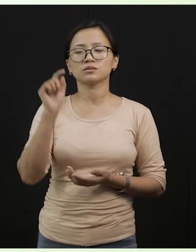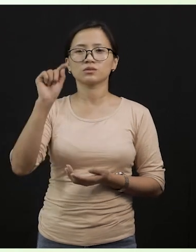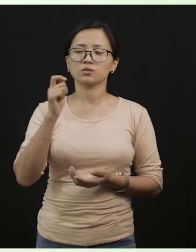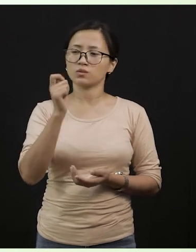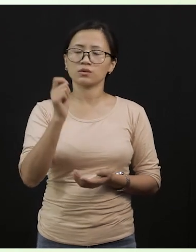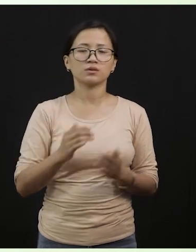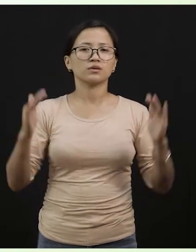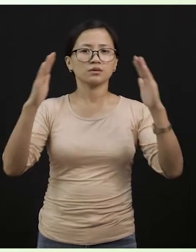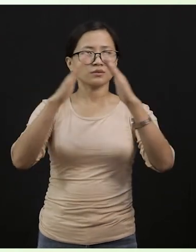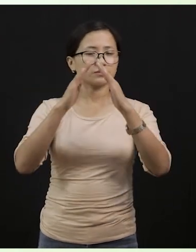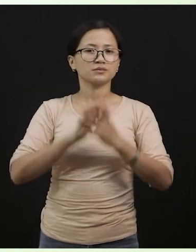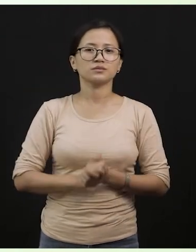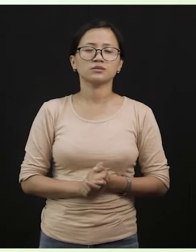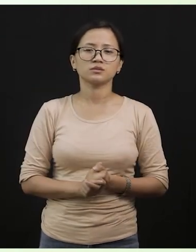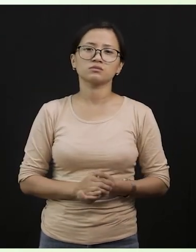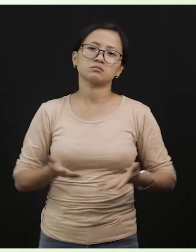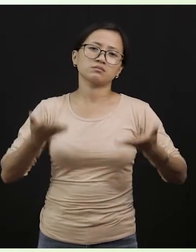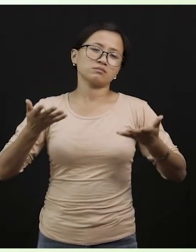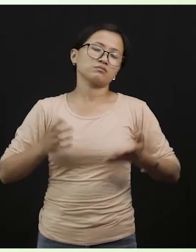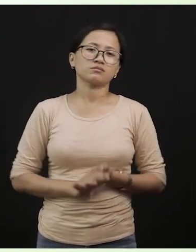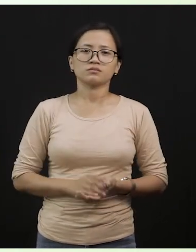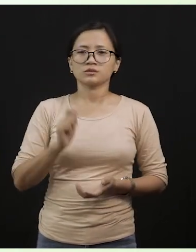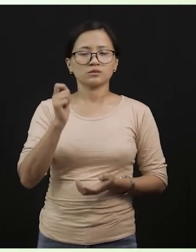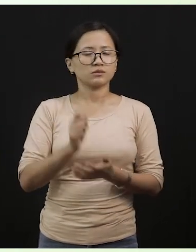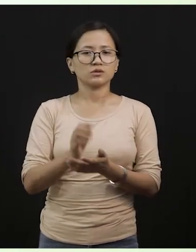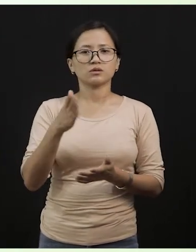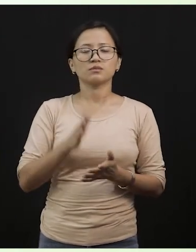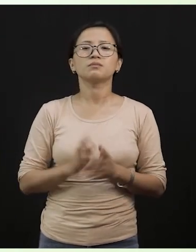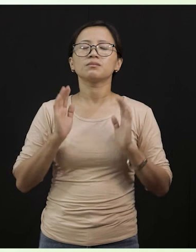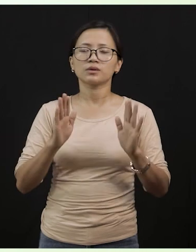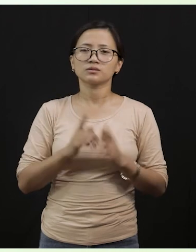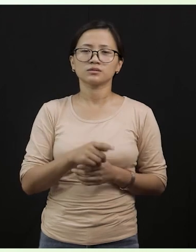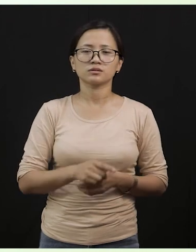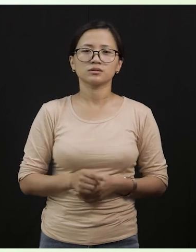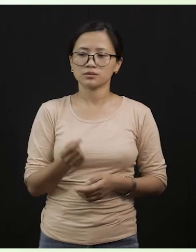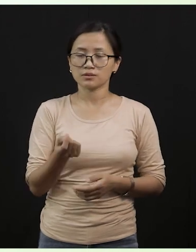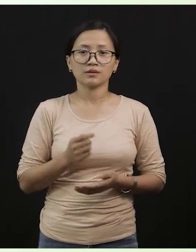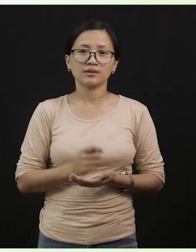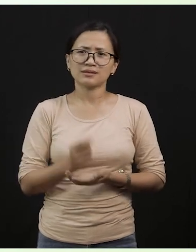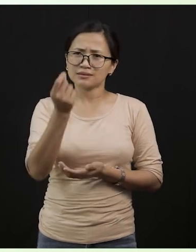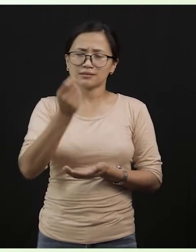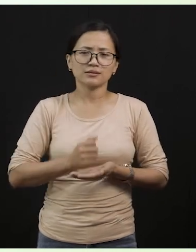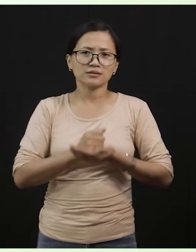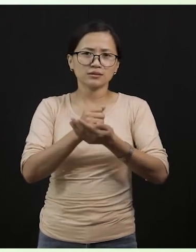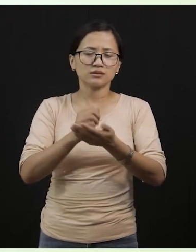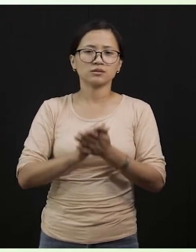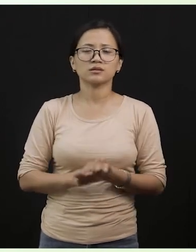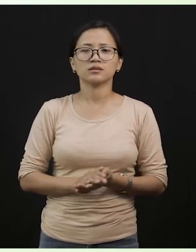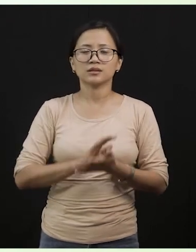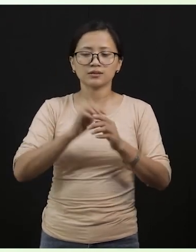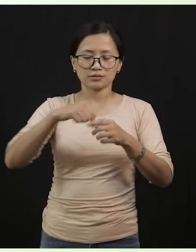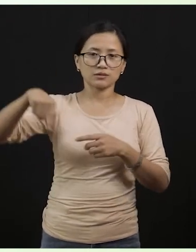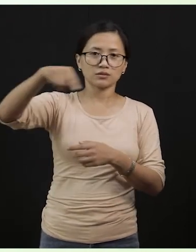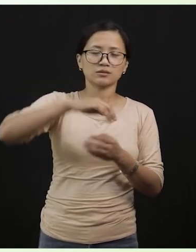home. Okay, I know you cannot do heavy work, big works, but you can do works like I told you, helping your parents in keeping the kitchen